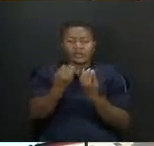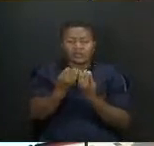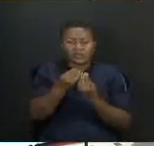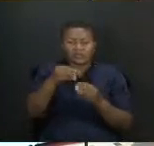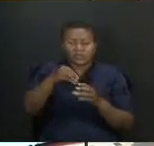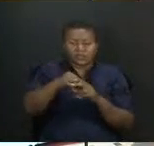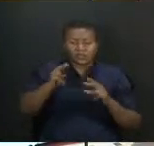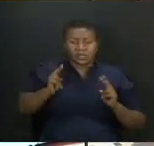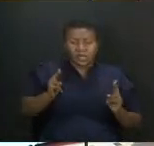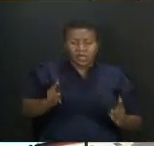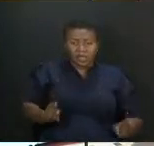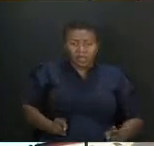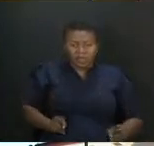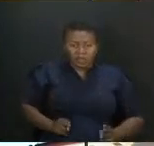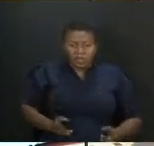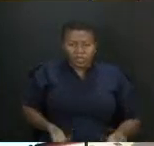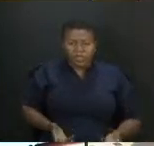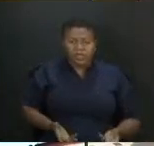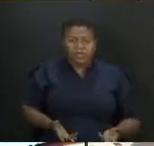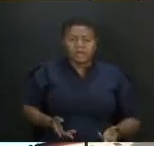as those in the business of